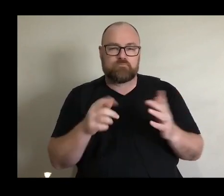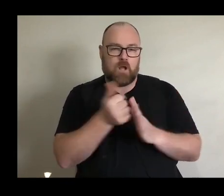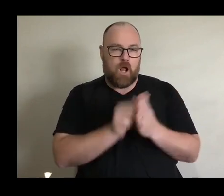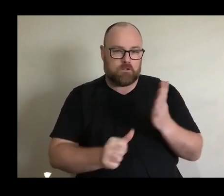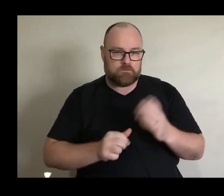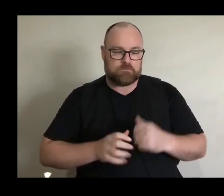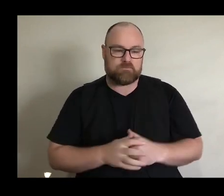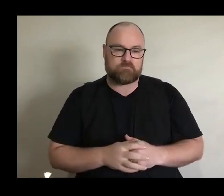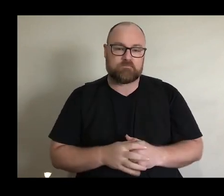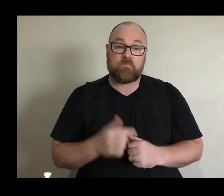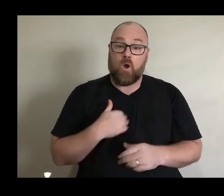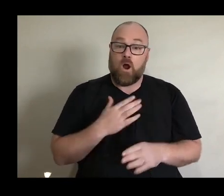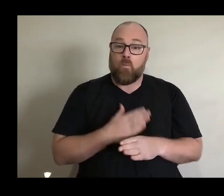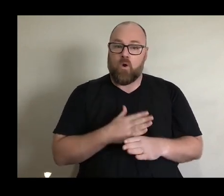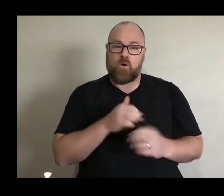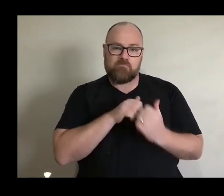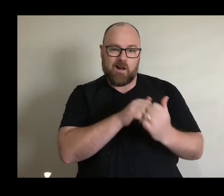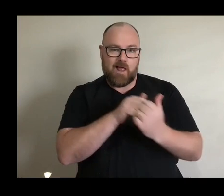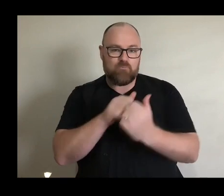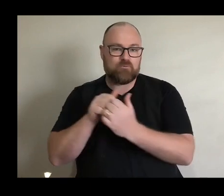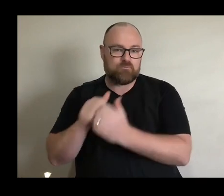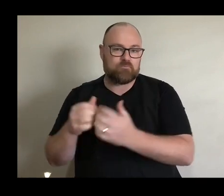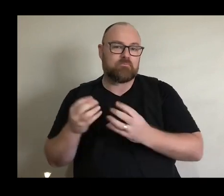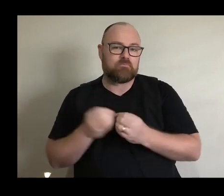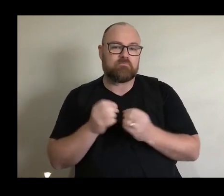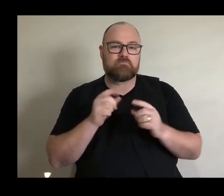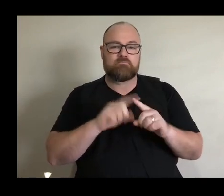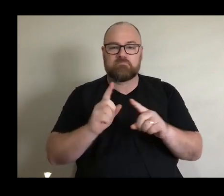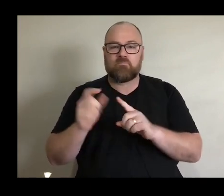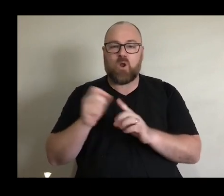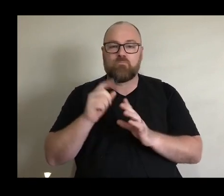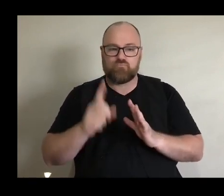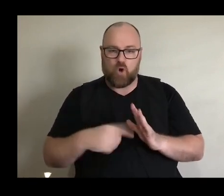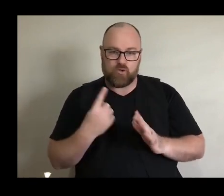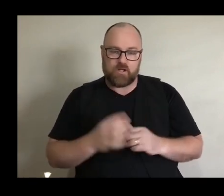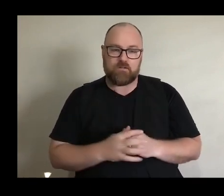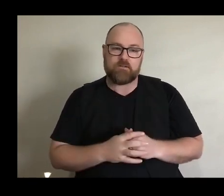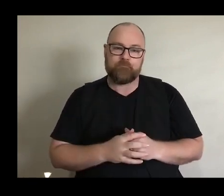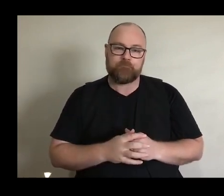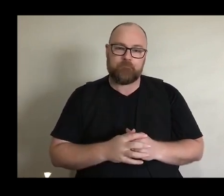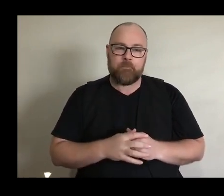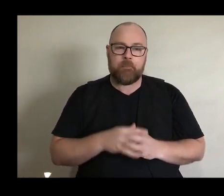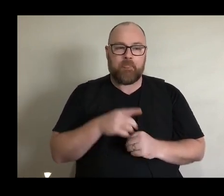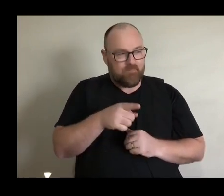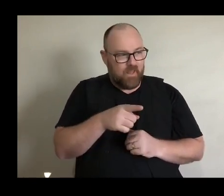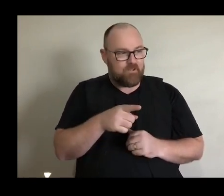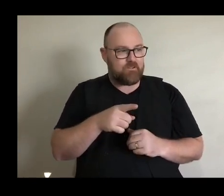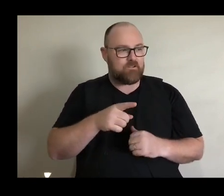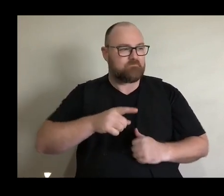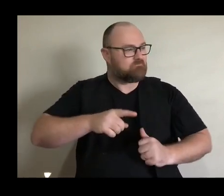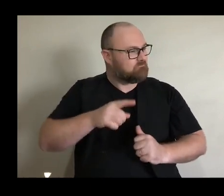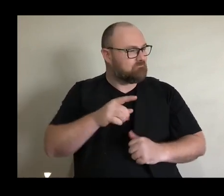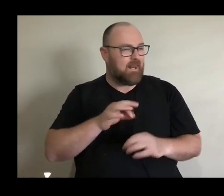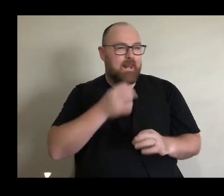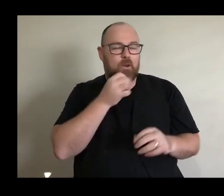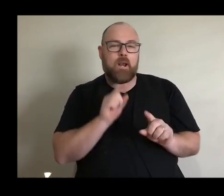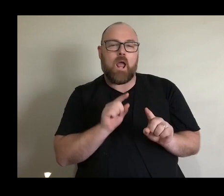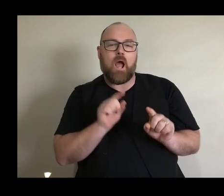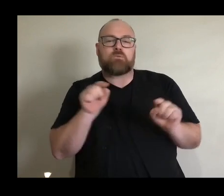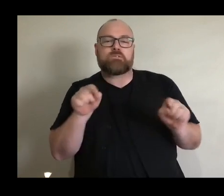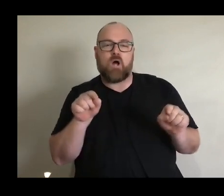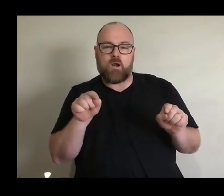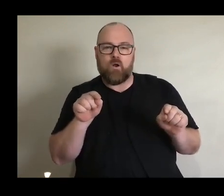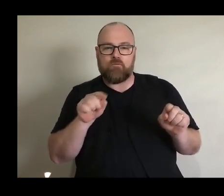work mainly collaboratively on projects that sort of sit outside of the kind of notions of contemporary art and architecture.